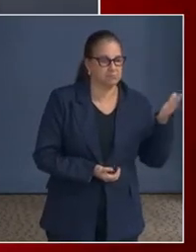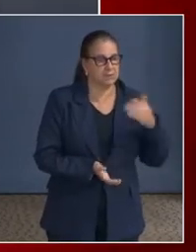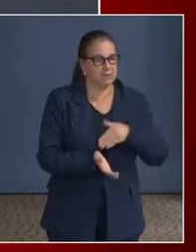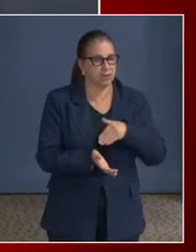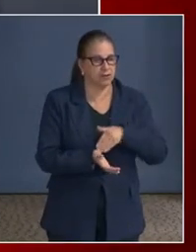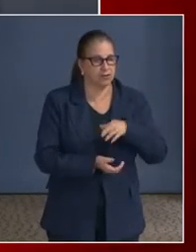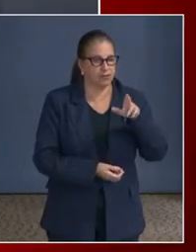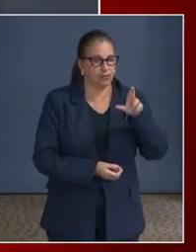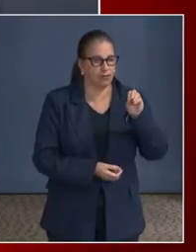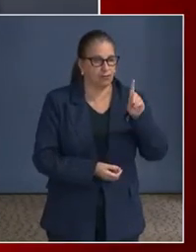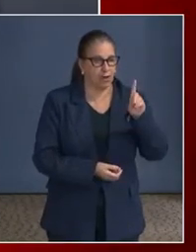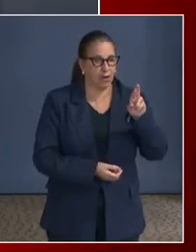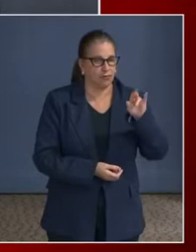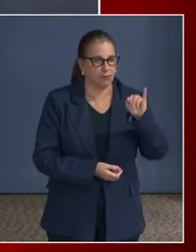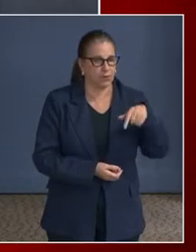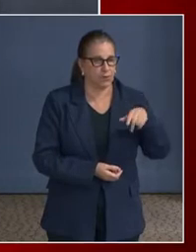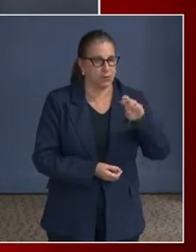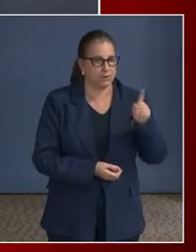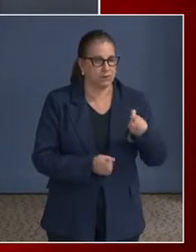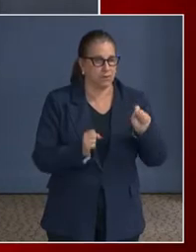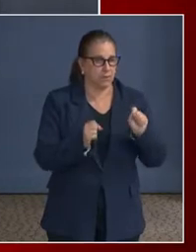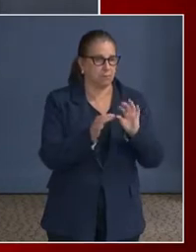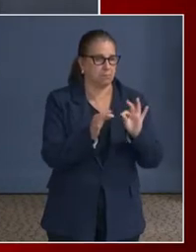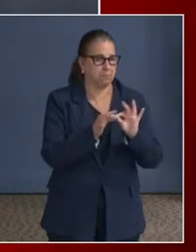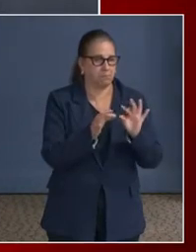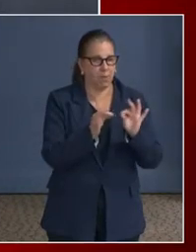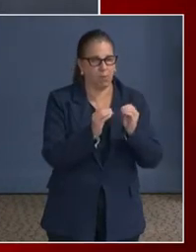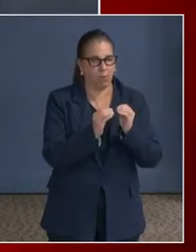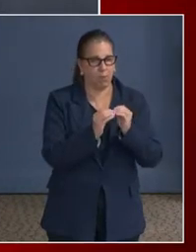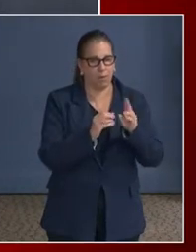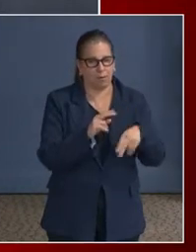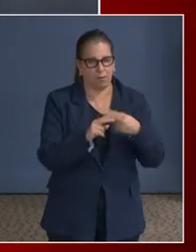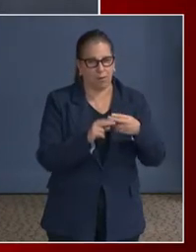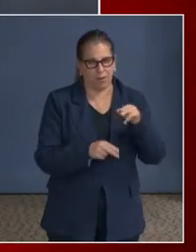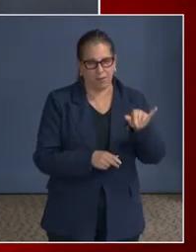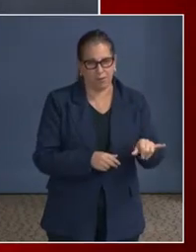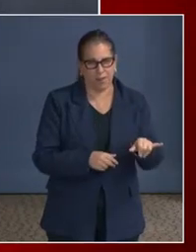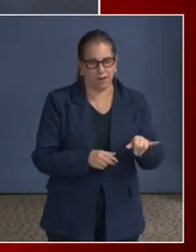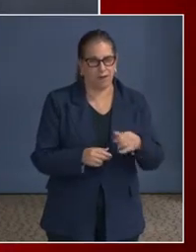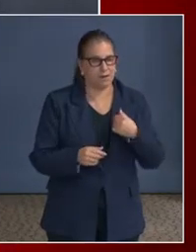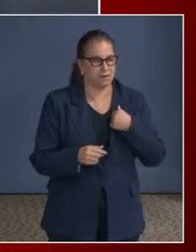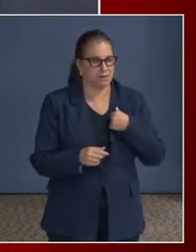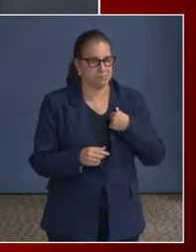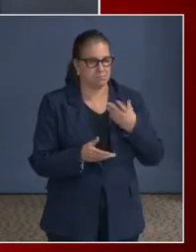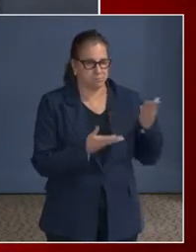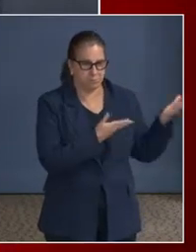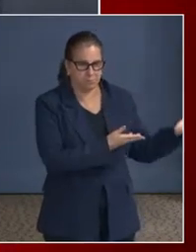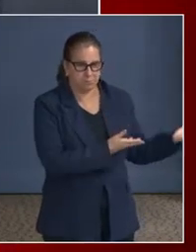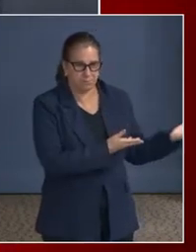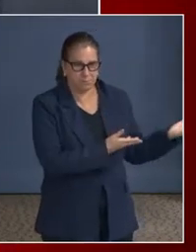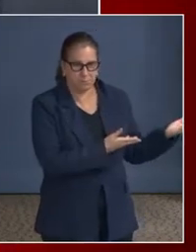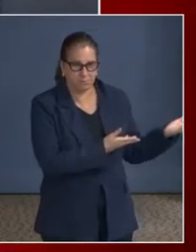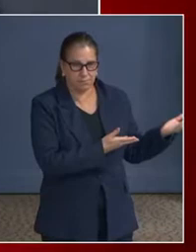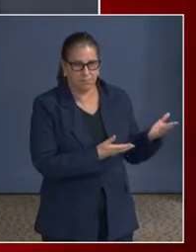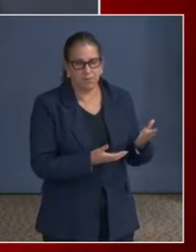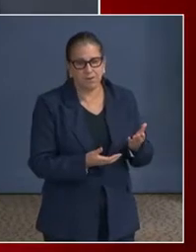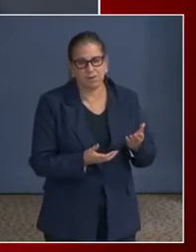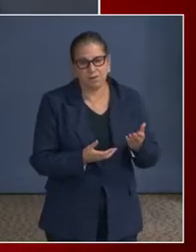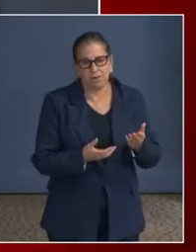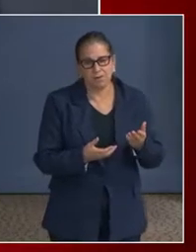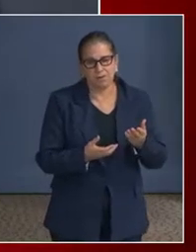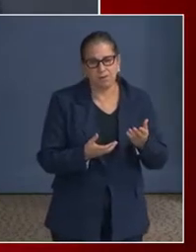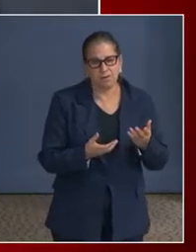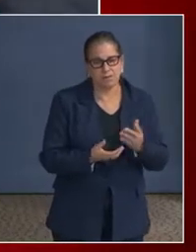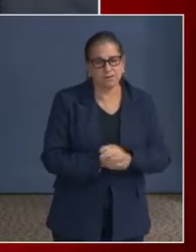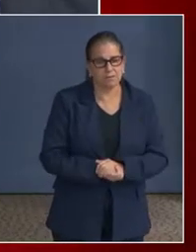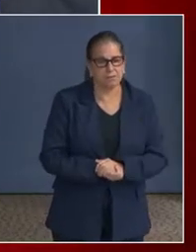I explained last week, and Dr. Rodriguez will be able to tell us about the full pot available. But the president, as